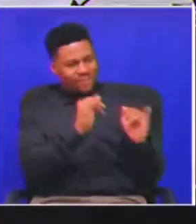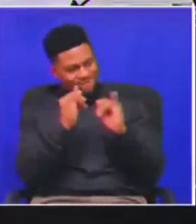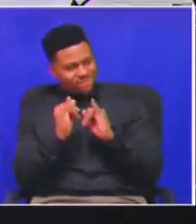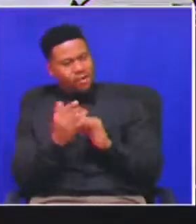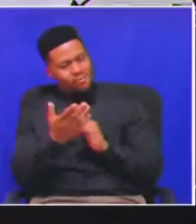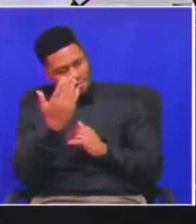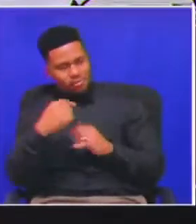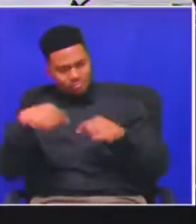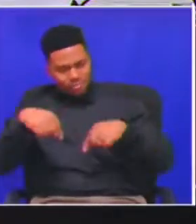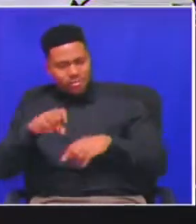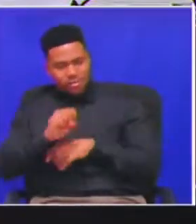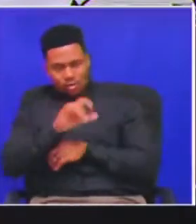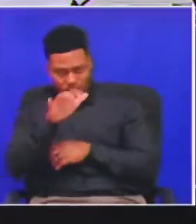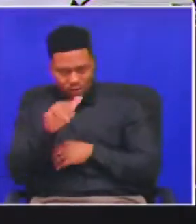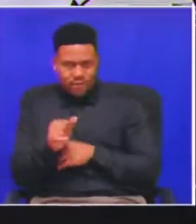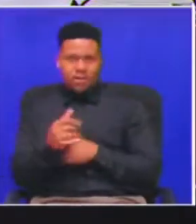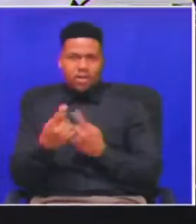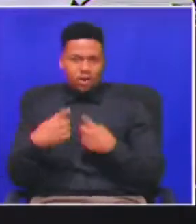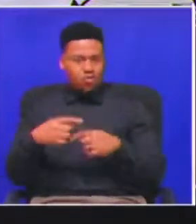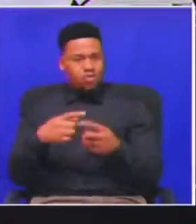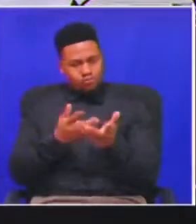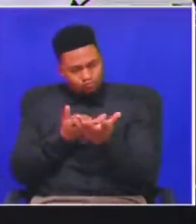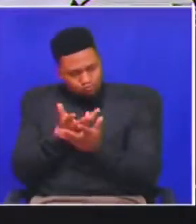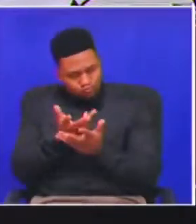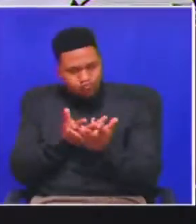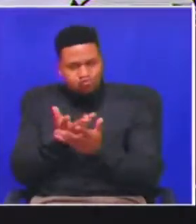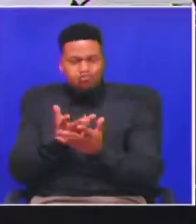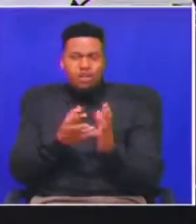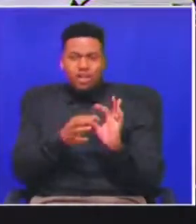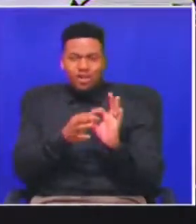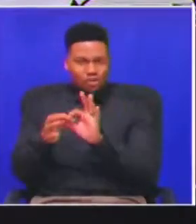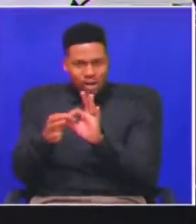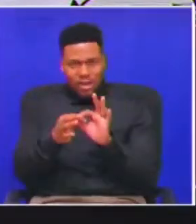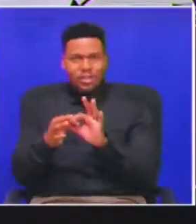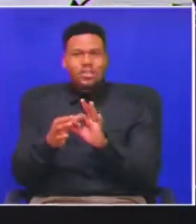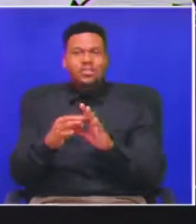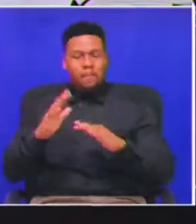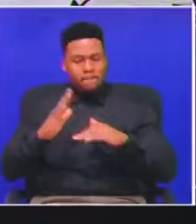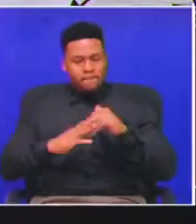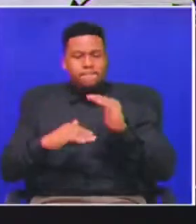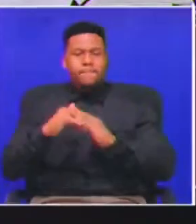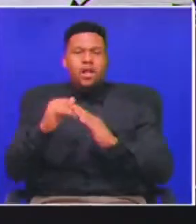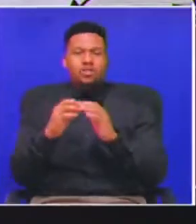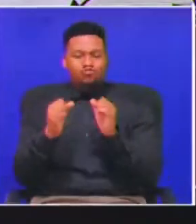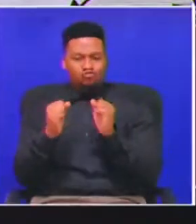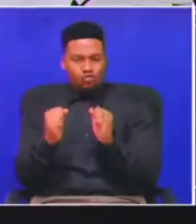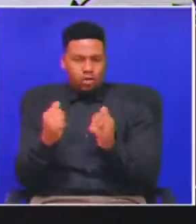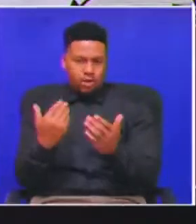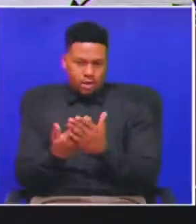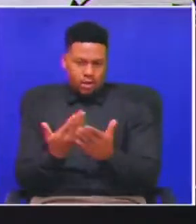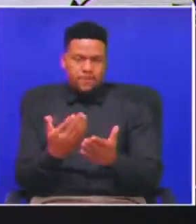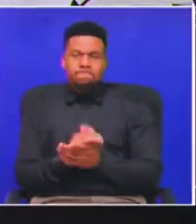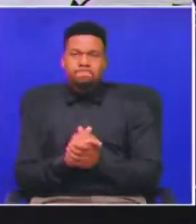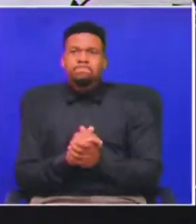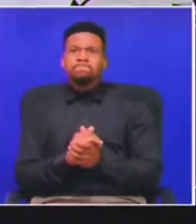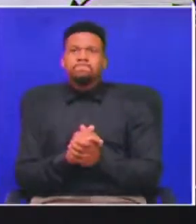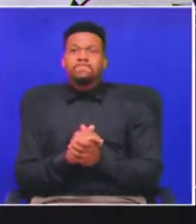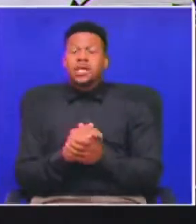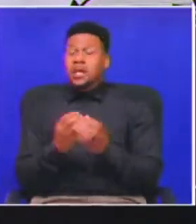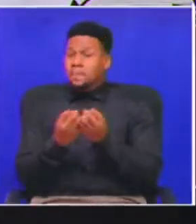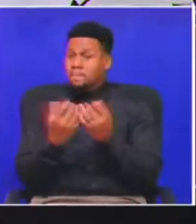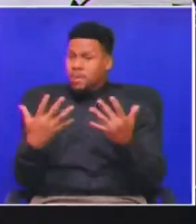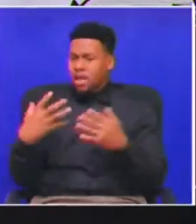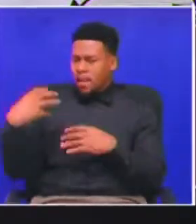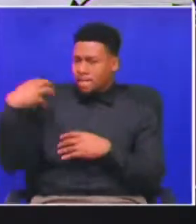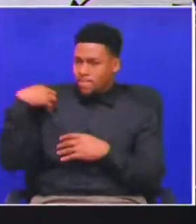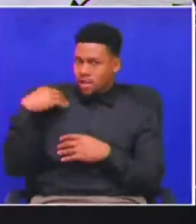visits so that we can consolidate the relations between us and them. A number of our ministers and the